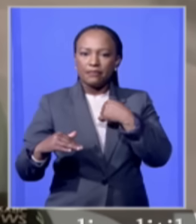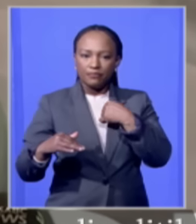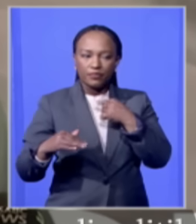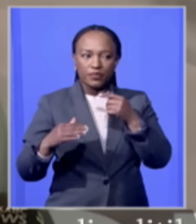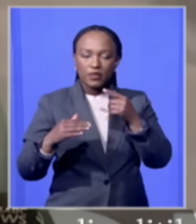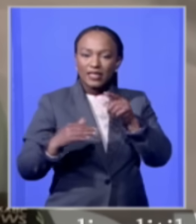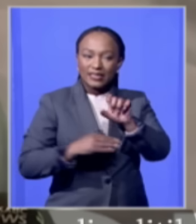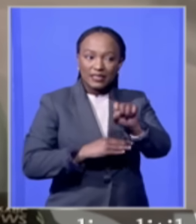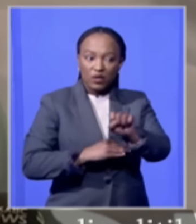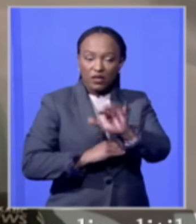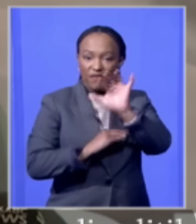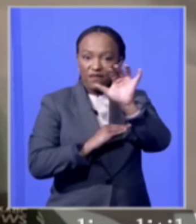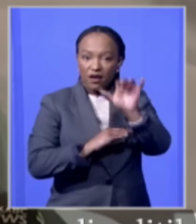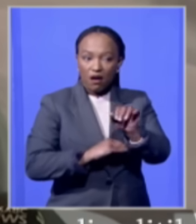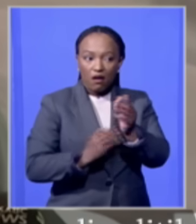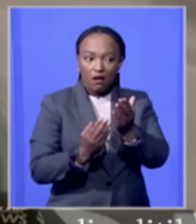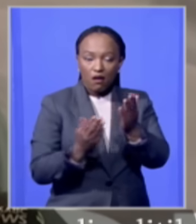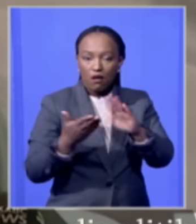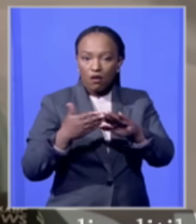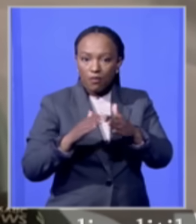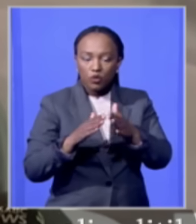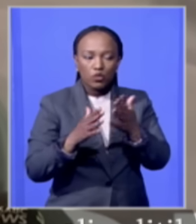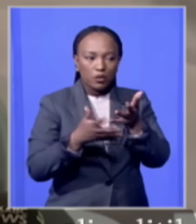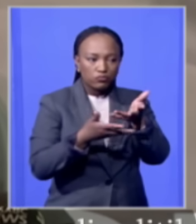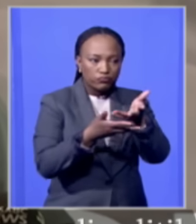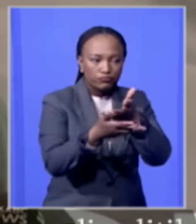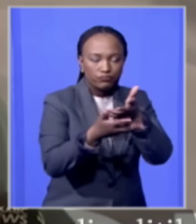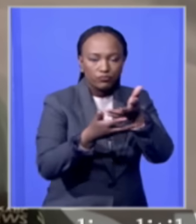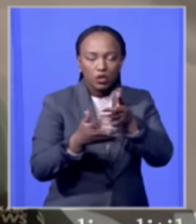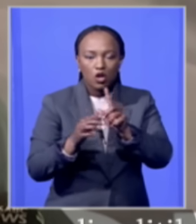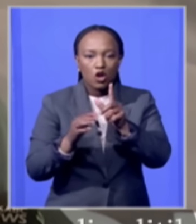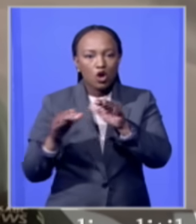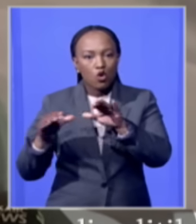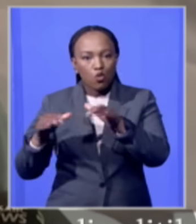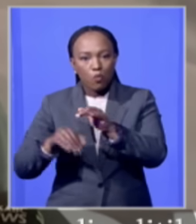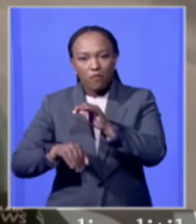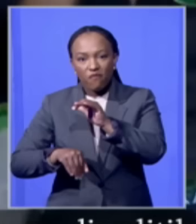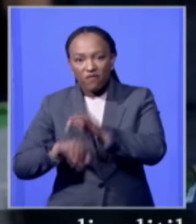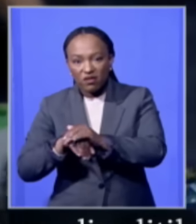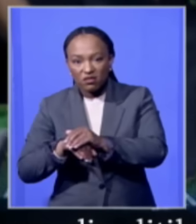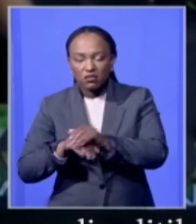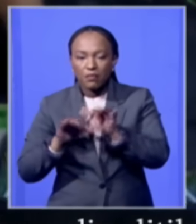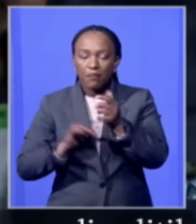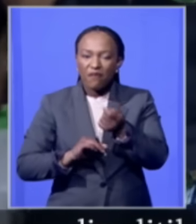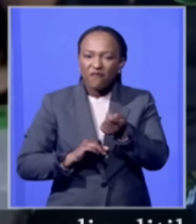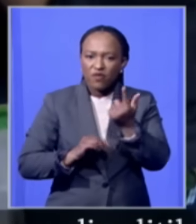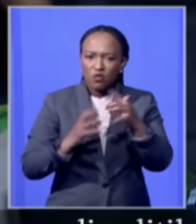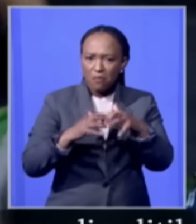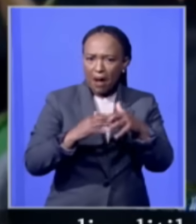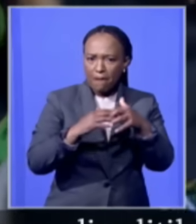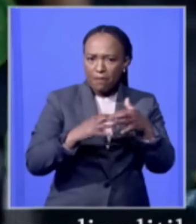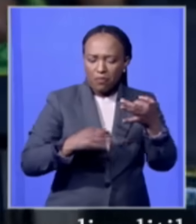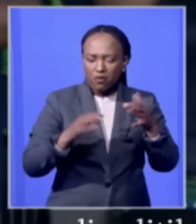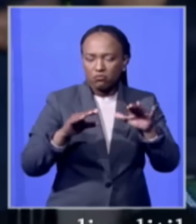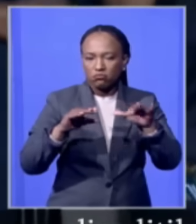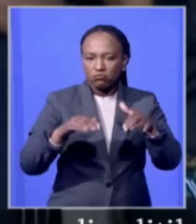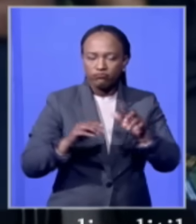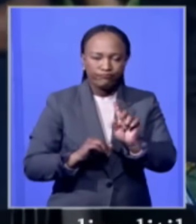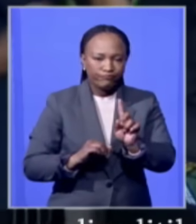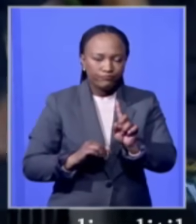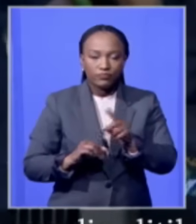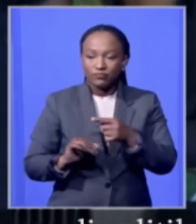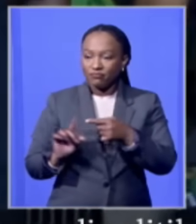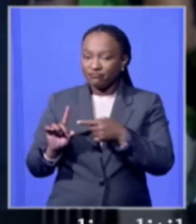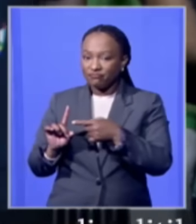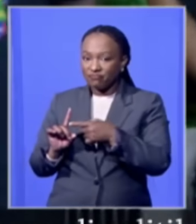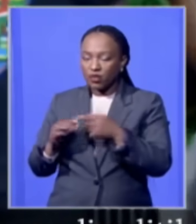We can't form a political party as a group of friends and as few individuals. Shivambu o tla thoma lesolo la